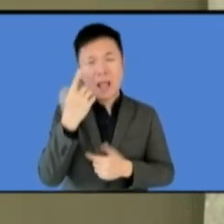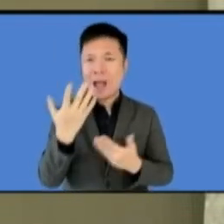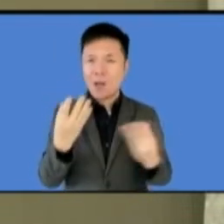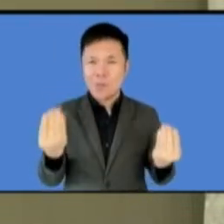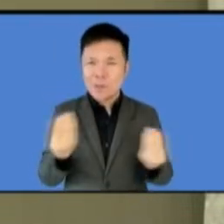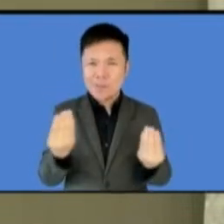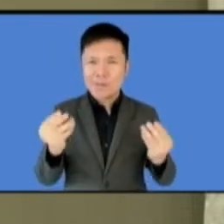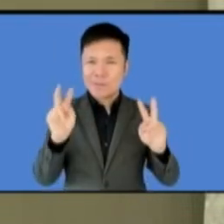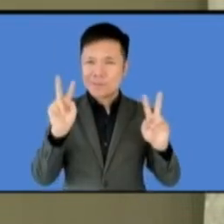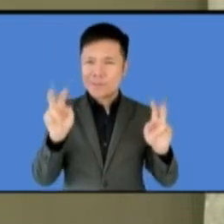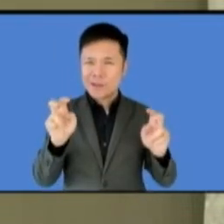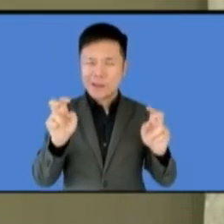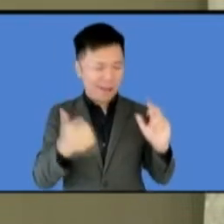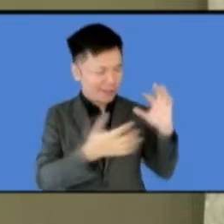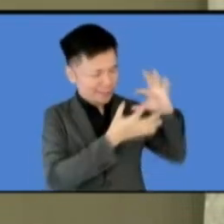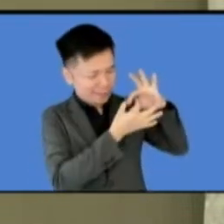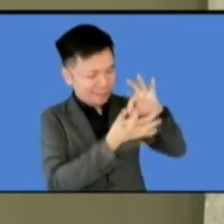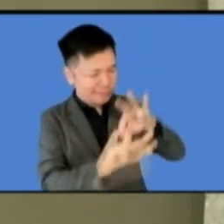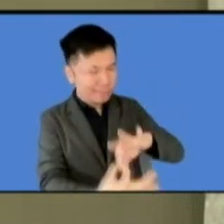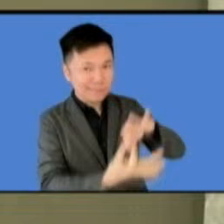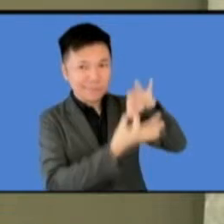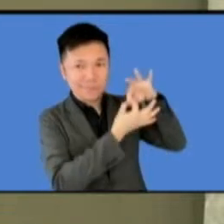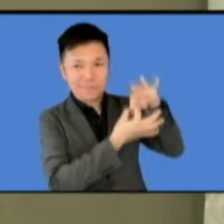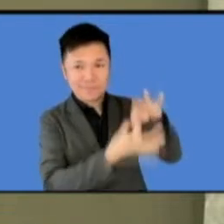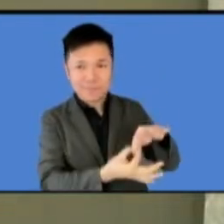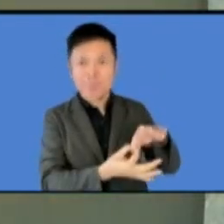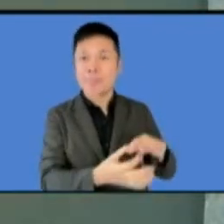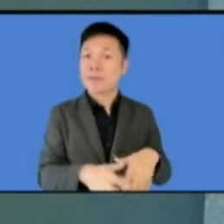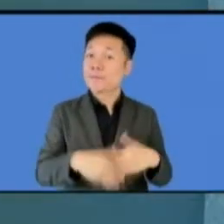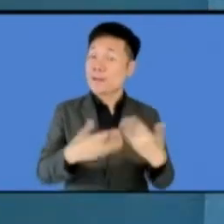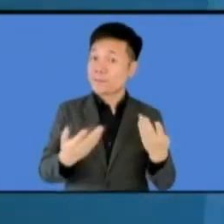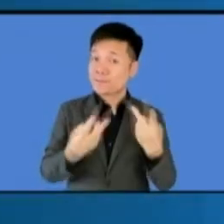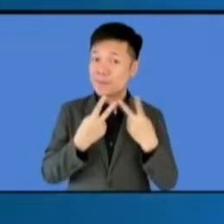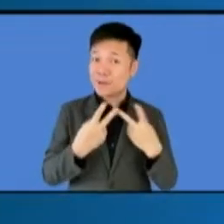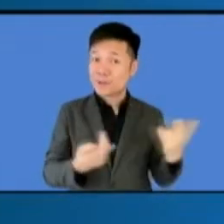intergenerational relations. May we please show the video?